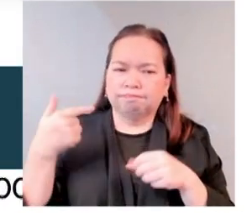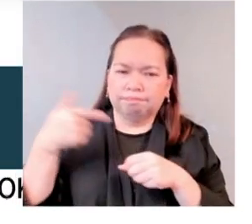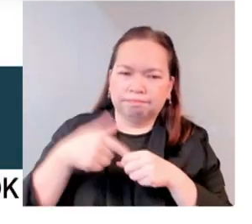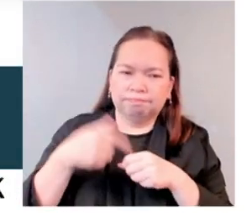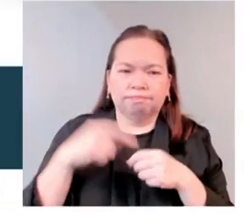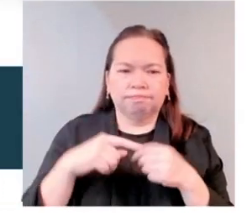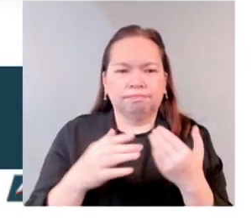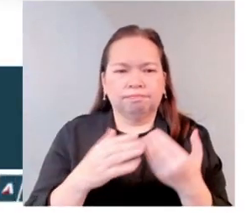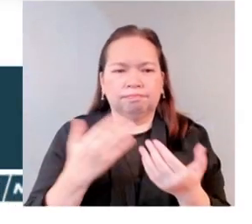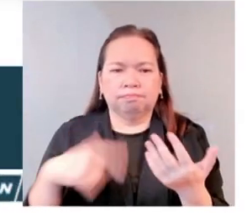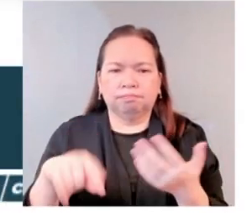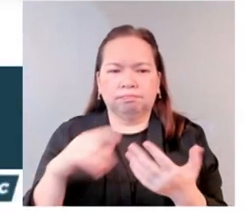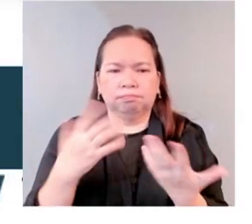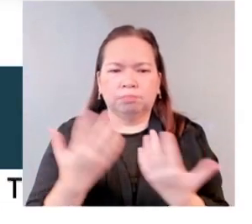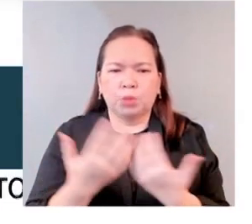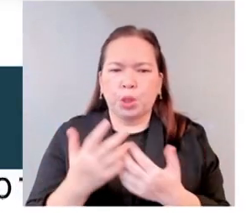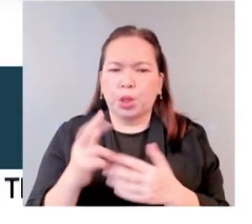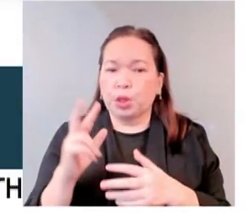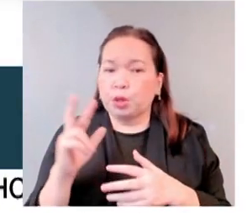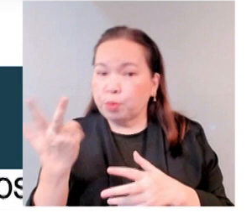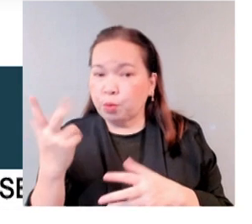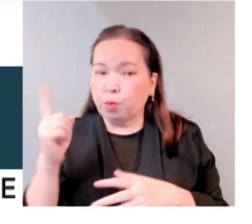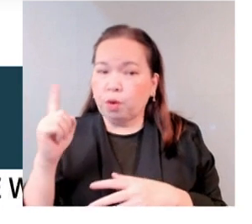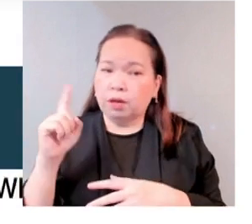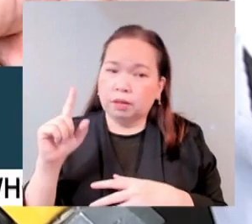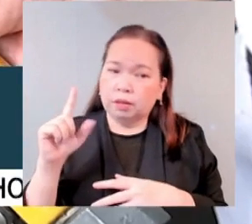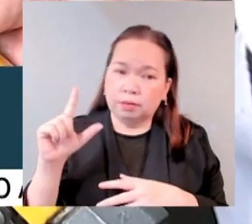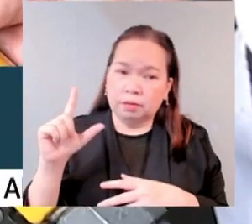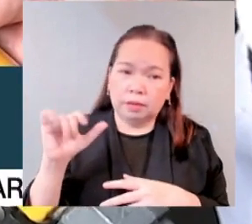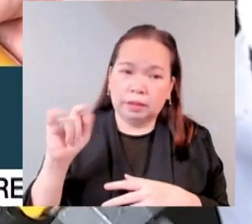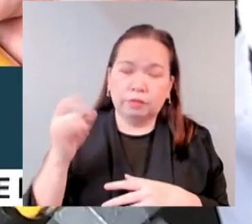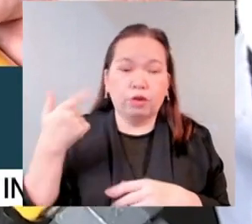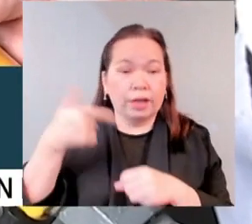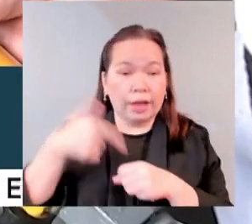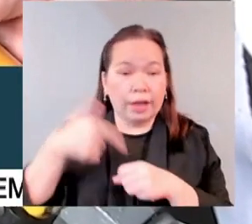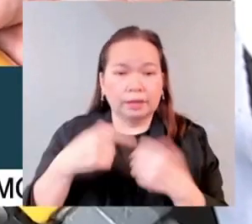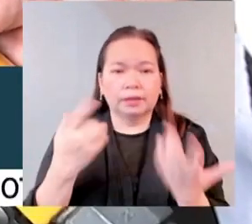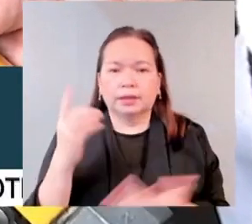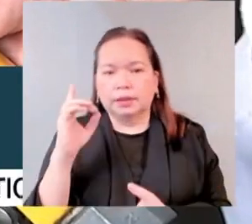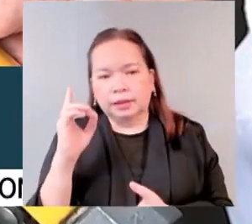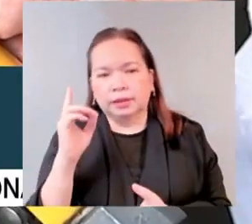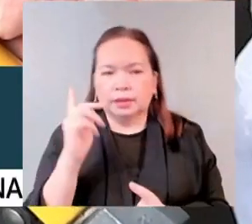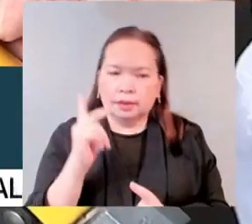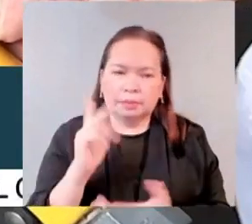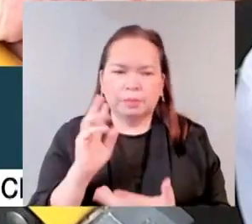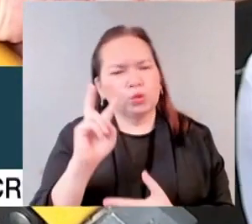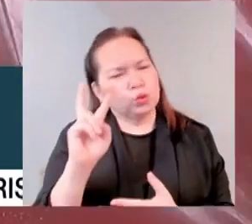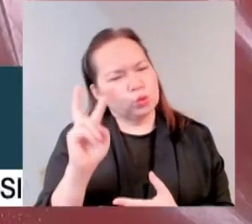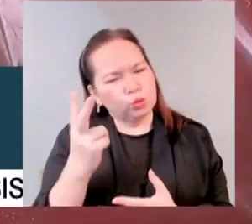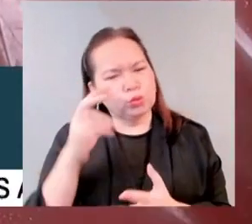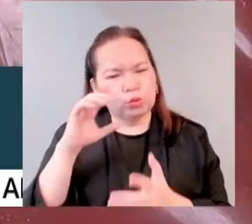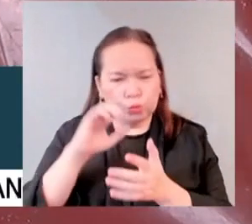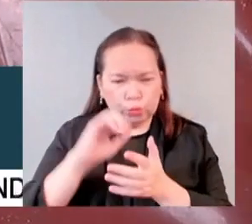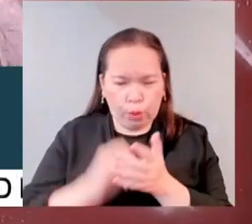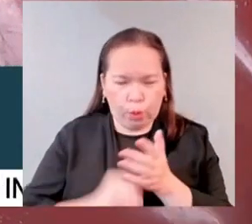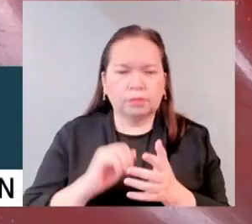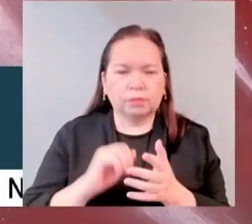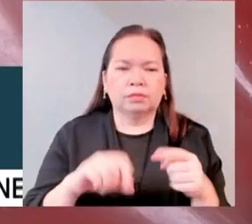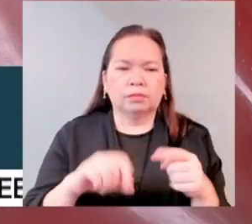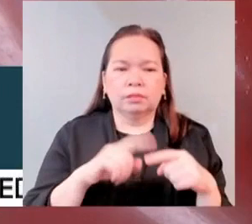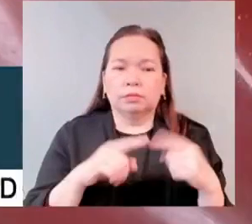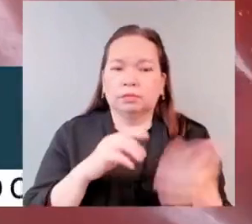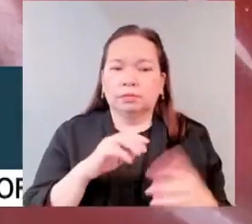kerosene might see a 2 peso rollback. If the Energy Department's estimates hold up, this will be the third straight week of oil price